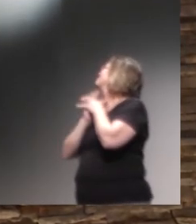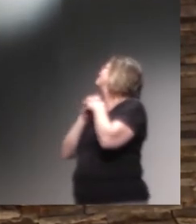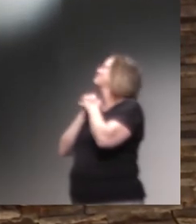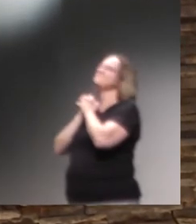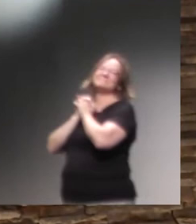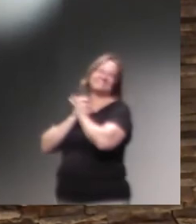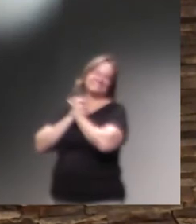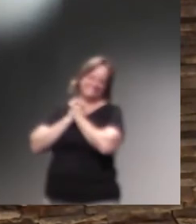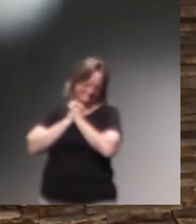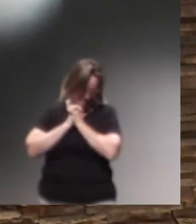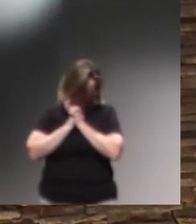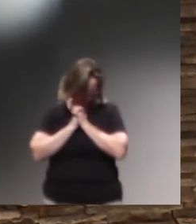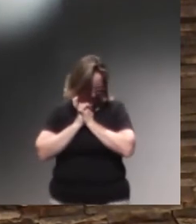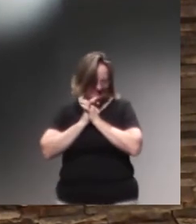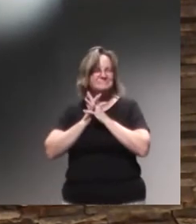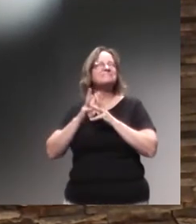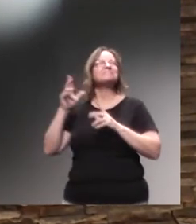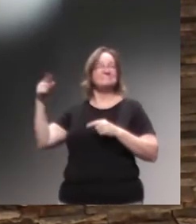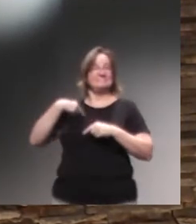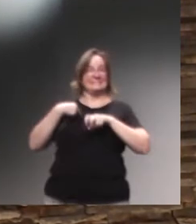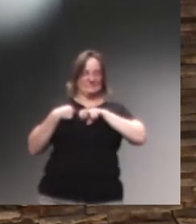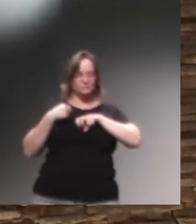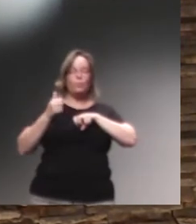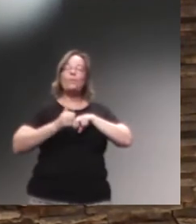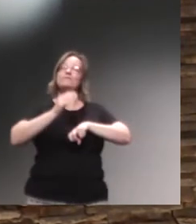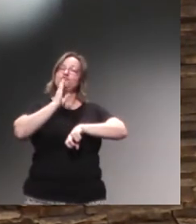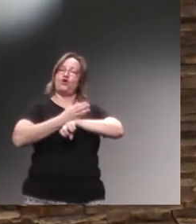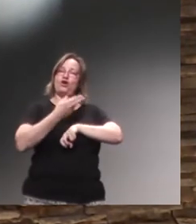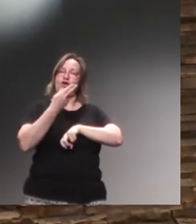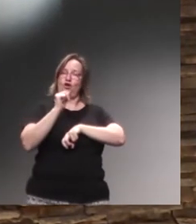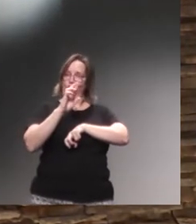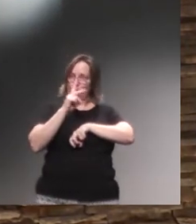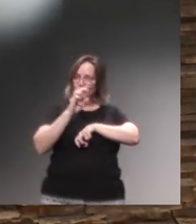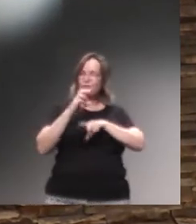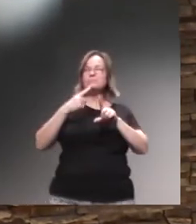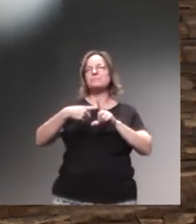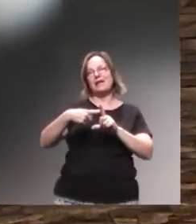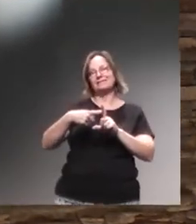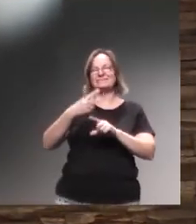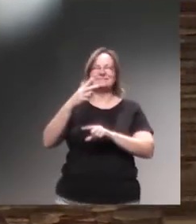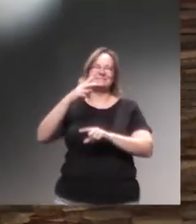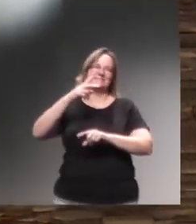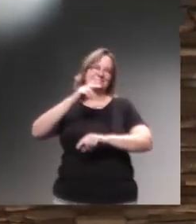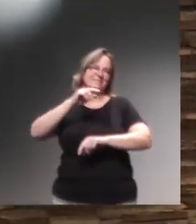Now, this is my oldest daughter, Harper, and Hayden, and I think you recognize the person holding them.